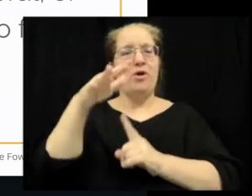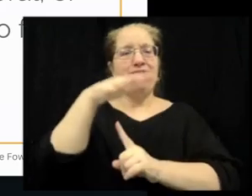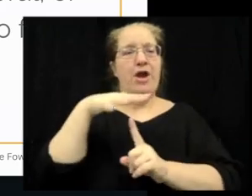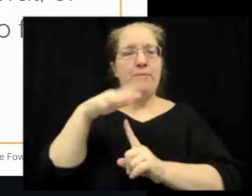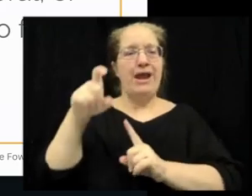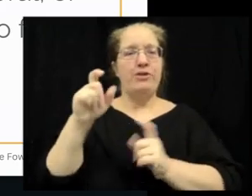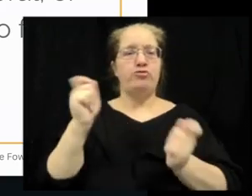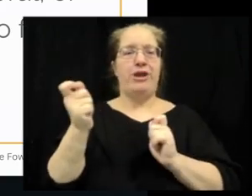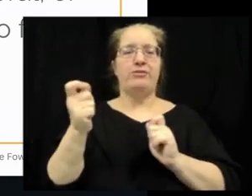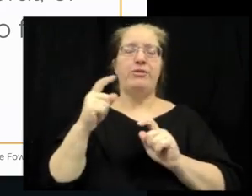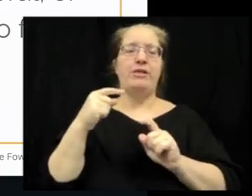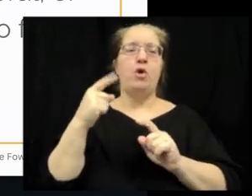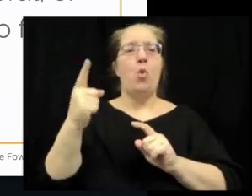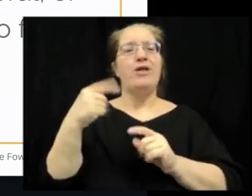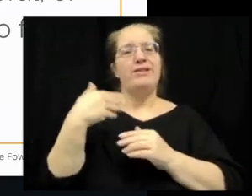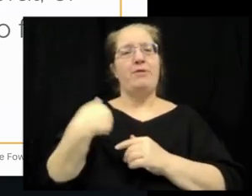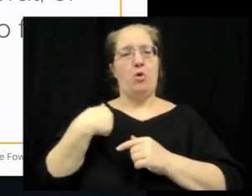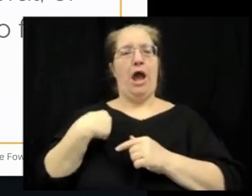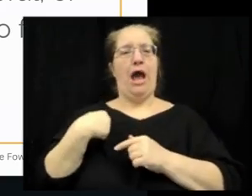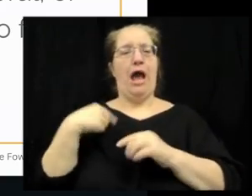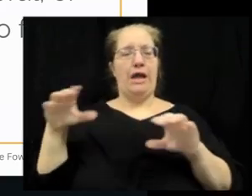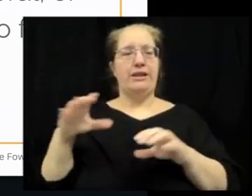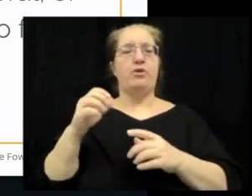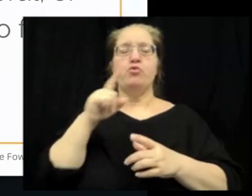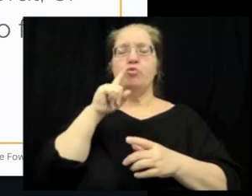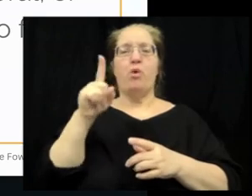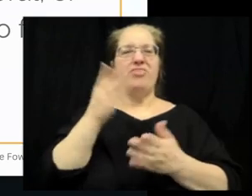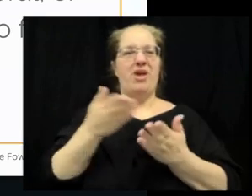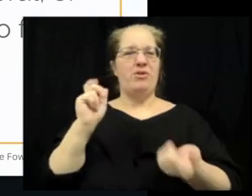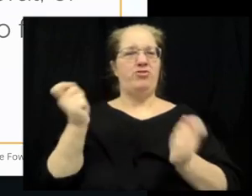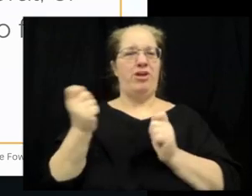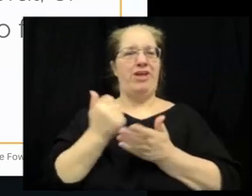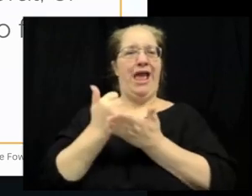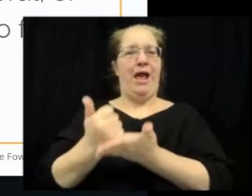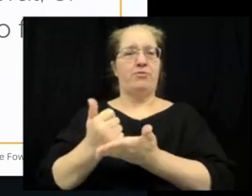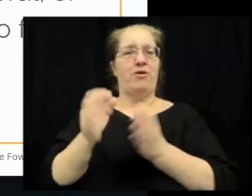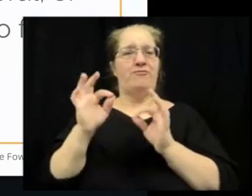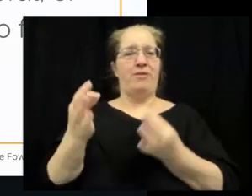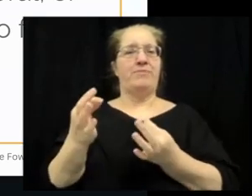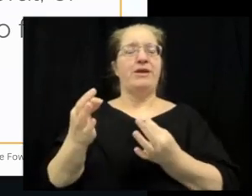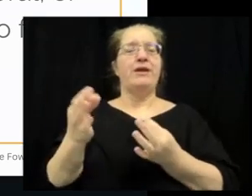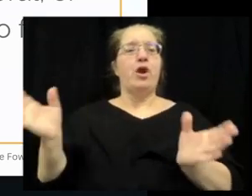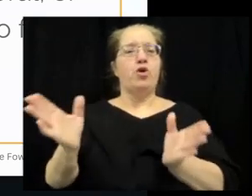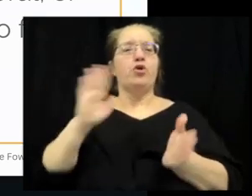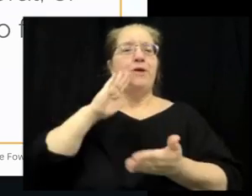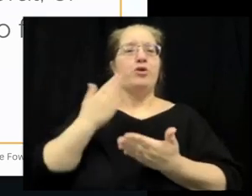we took, which I'll share about later, that really helped our family get our daughter back in school.